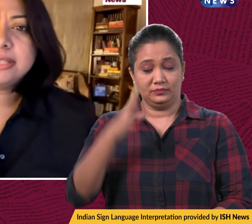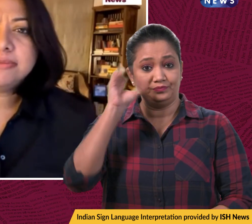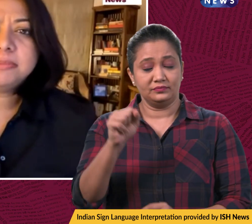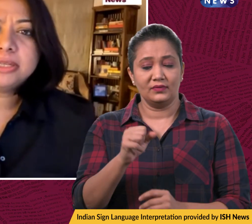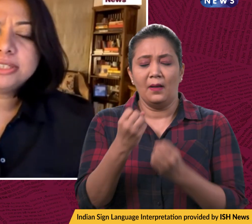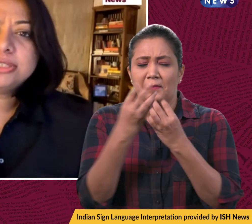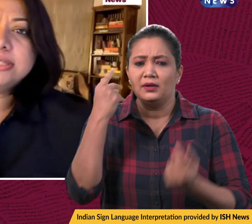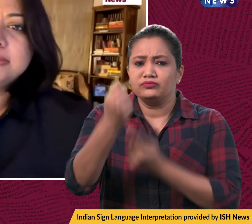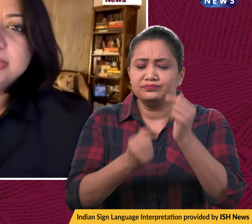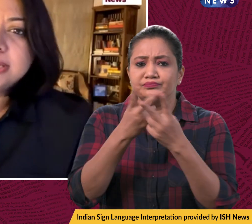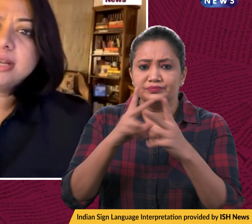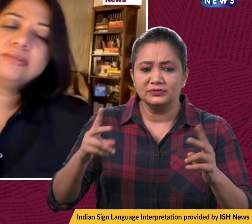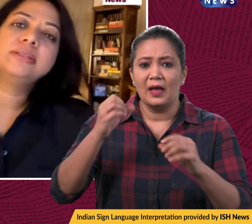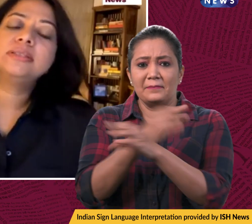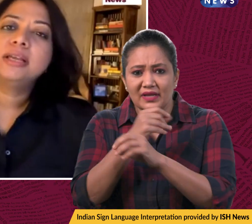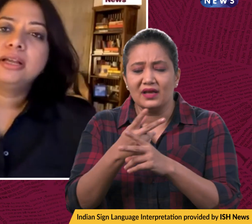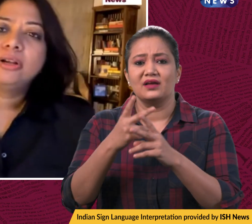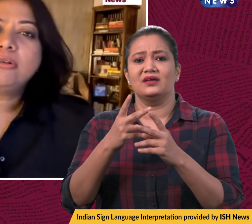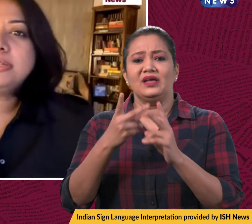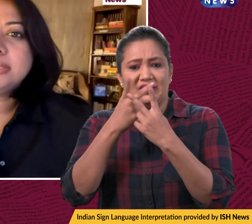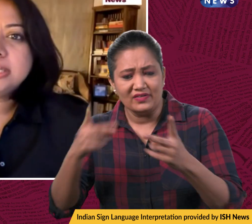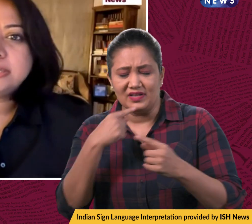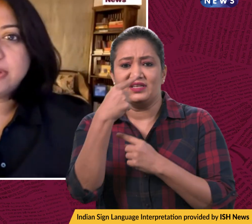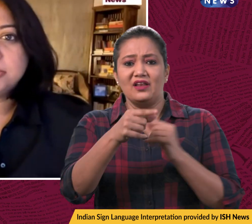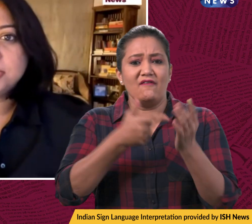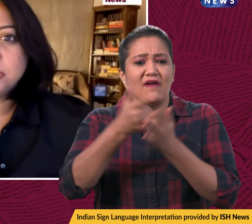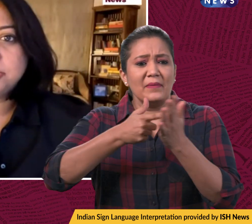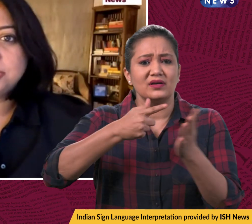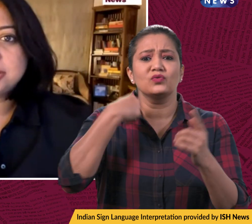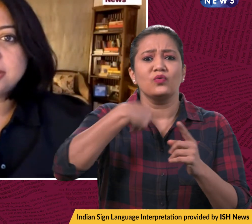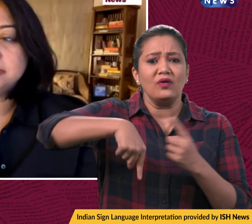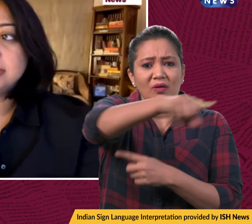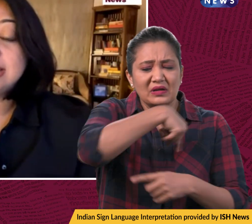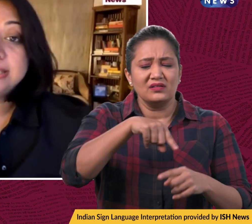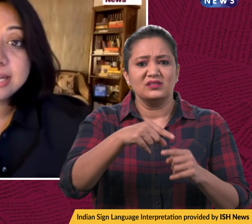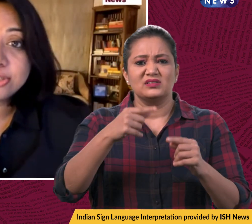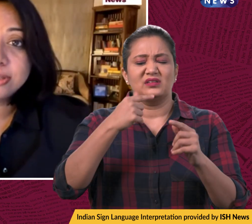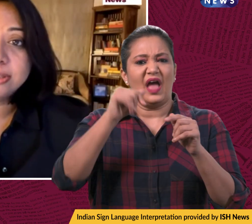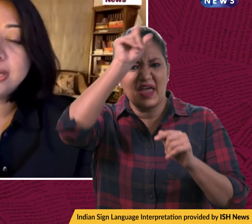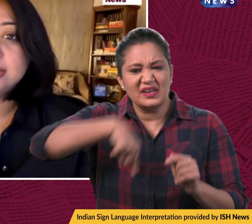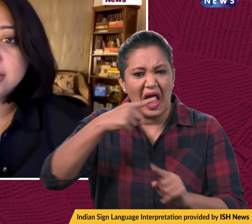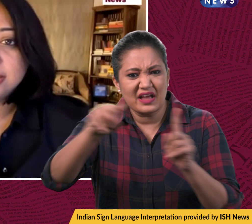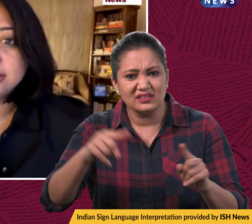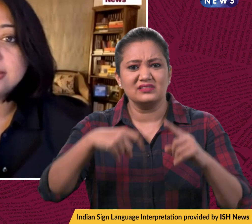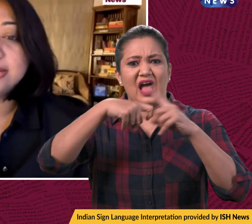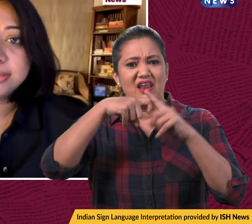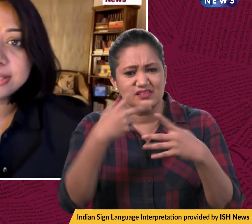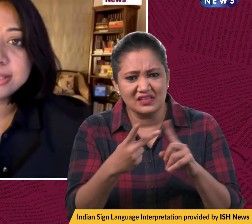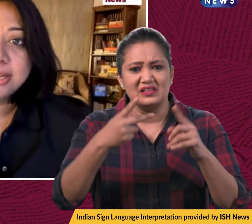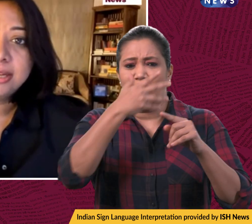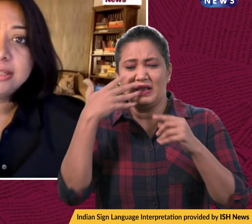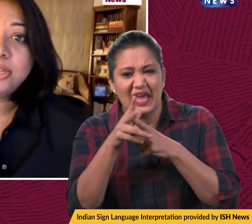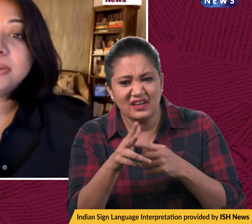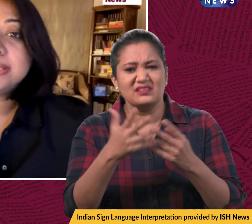Remember, several politicians and media houses called these farmers who were protesting anti-national, Khalistani,